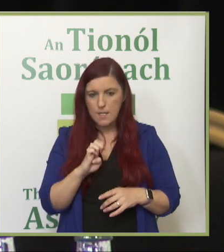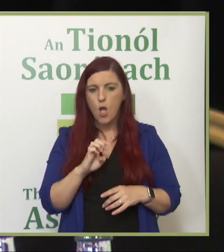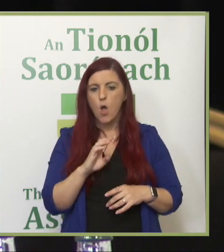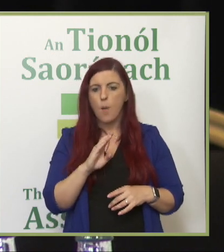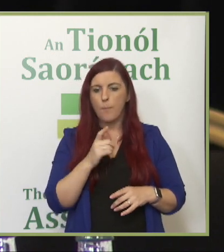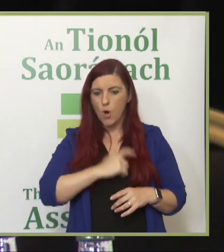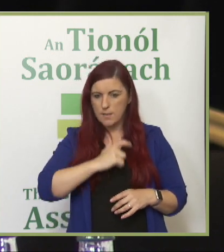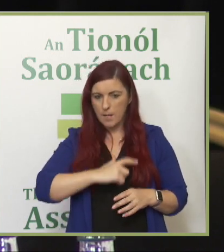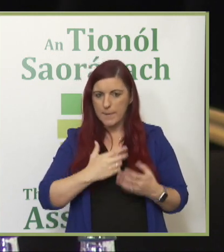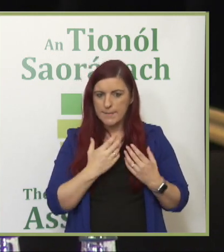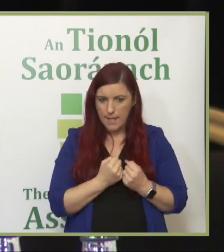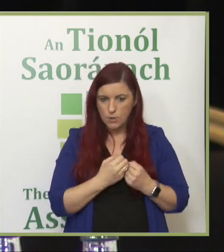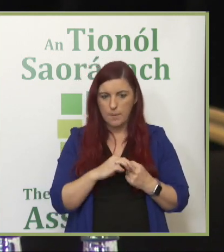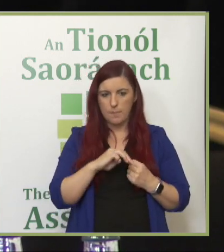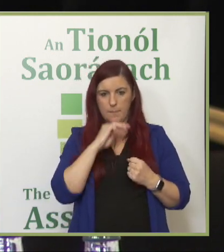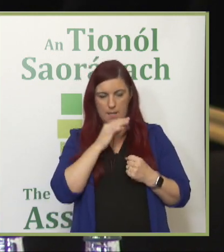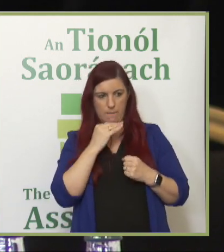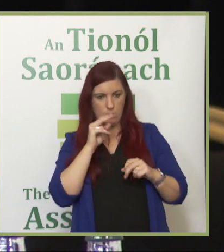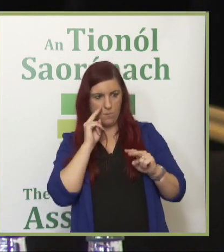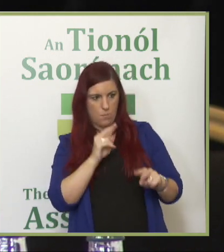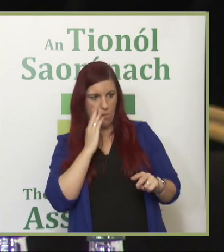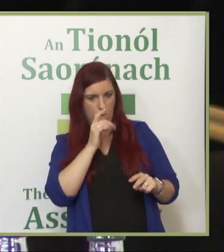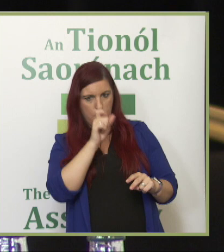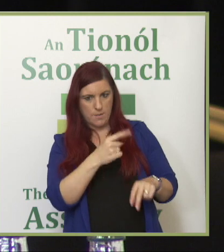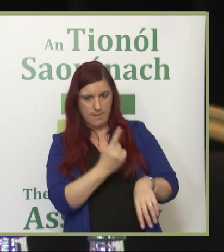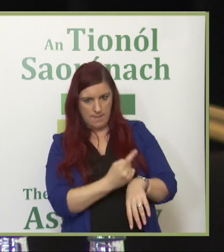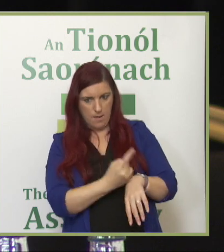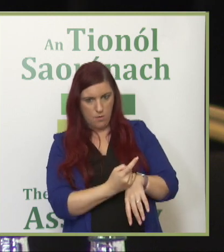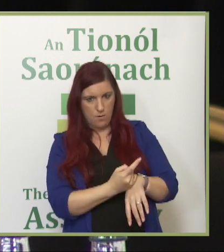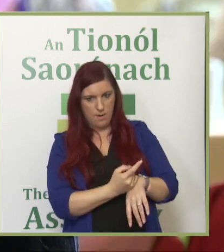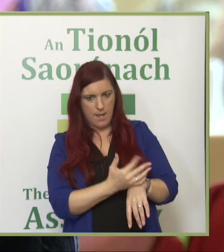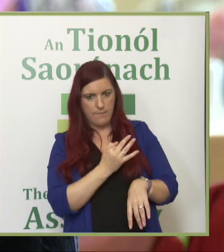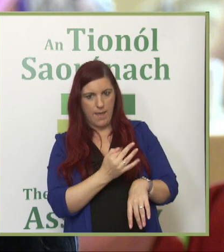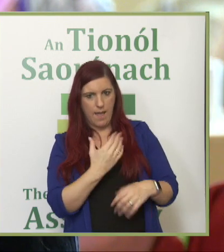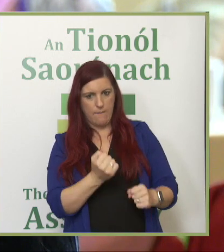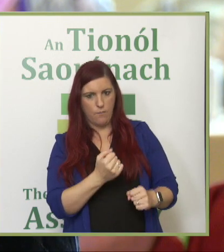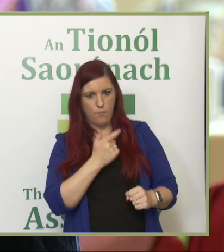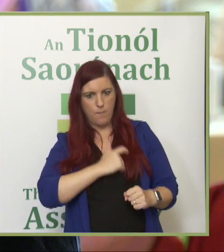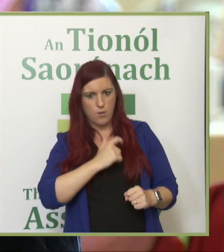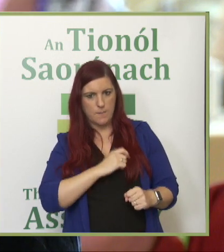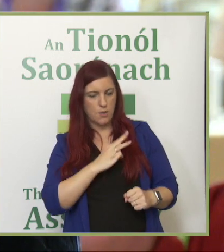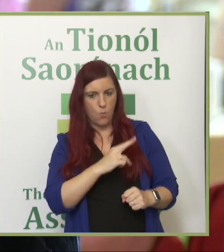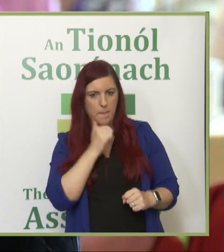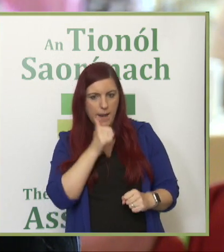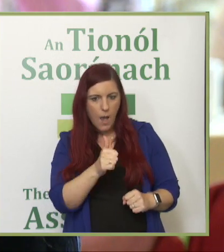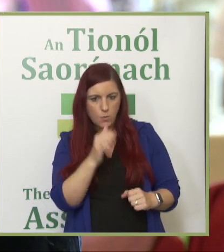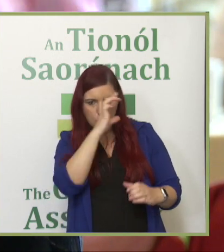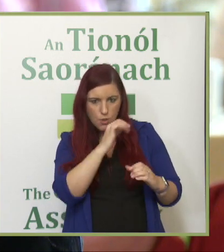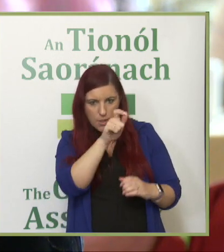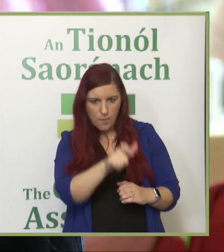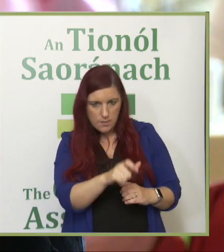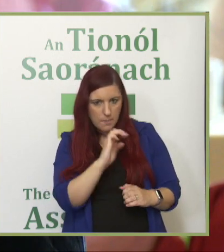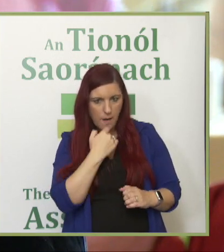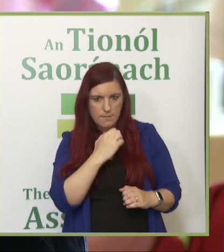view that someone who has drugs on them has them only for personal possession, you would no longer be entitled to search them because it's no longer